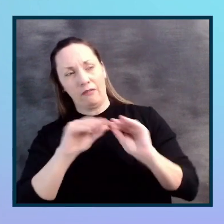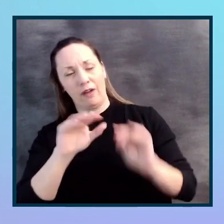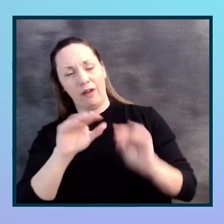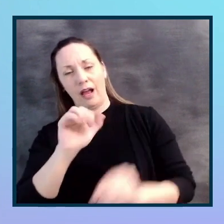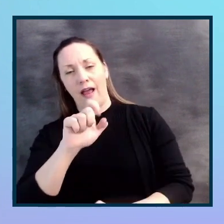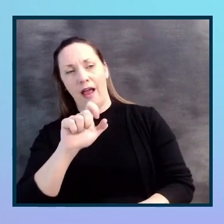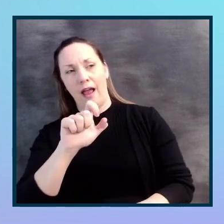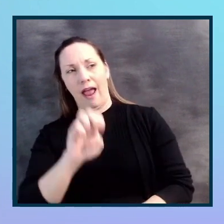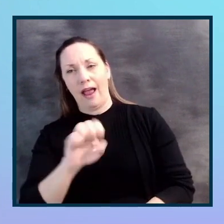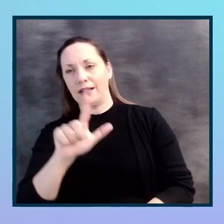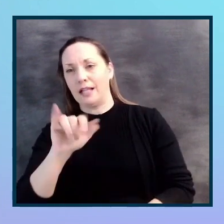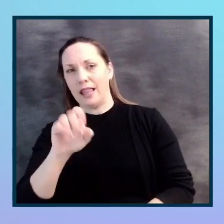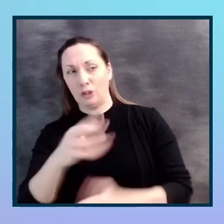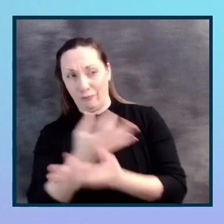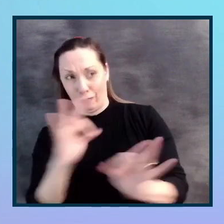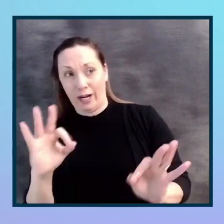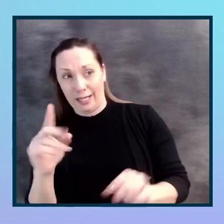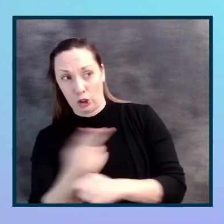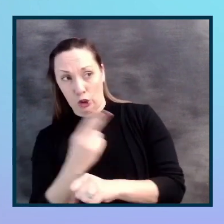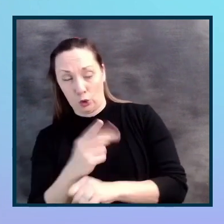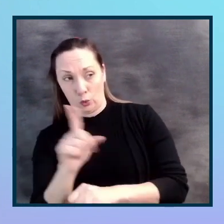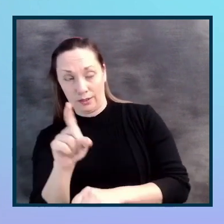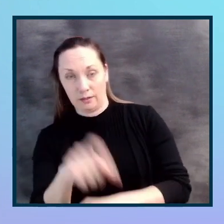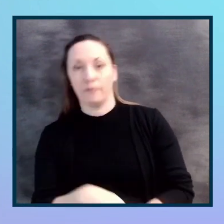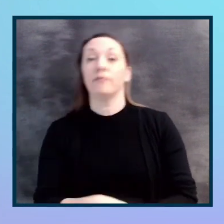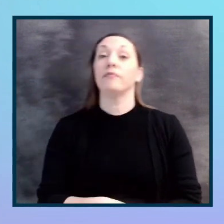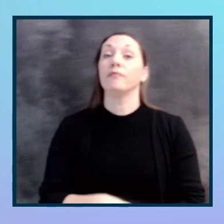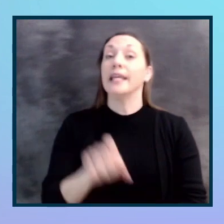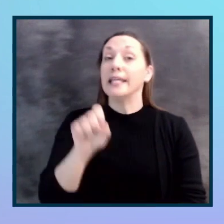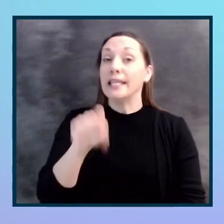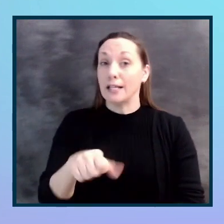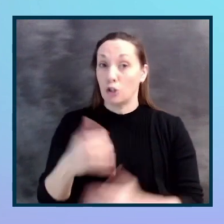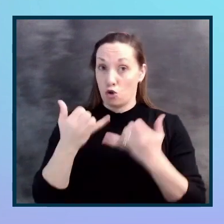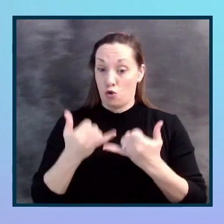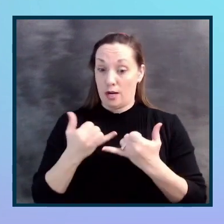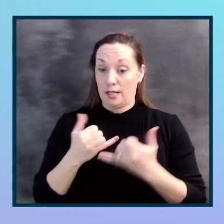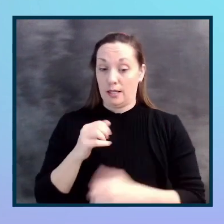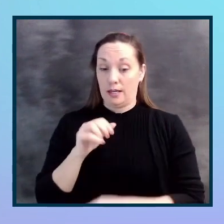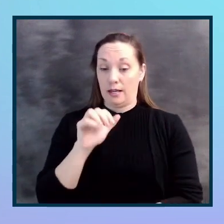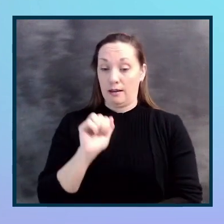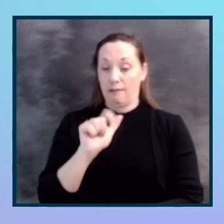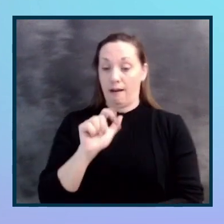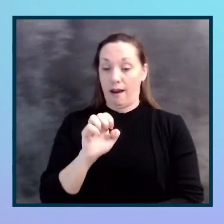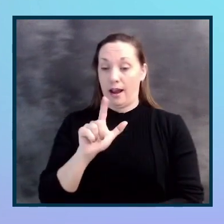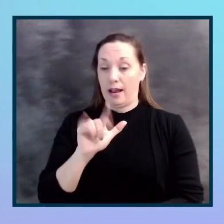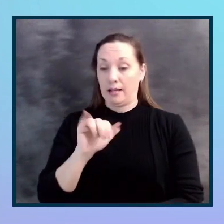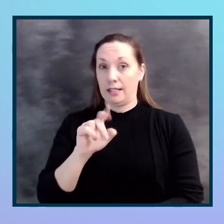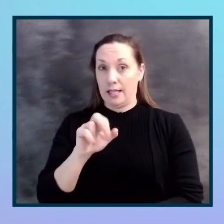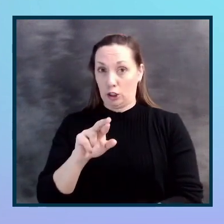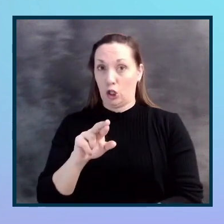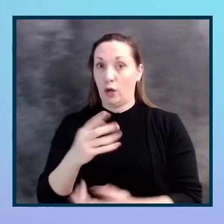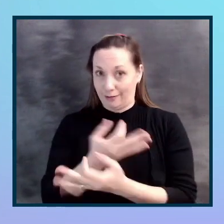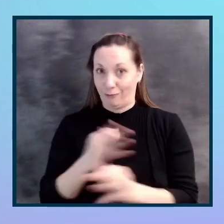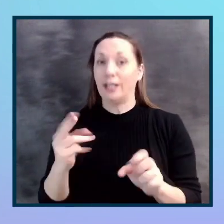for use. Yes, currently Axe is free for all users, and that is on